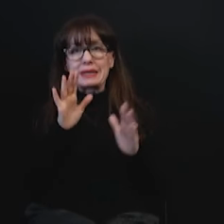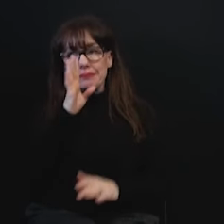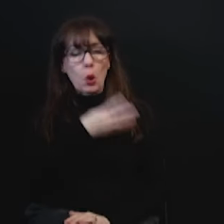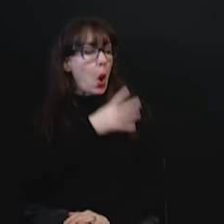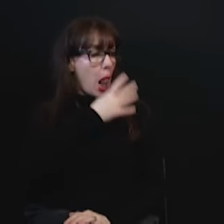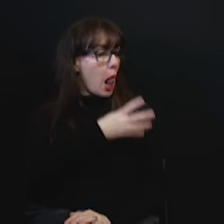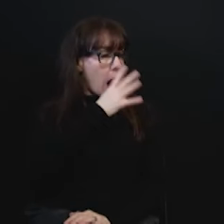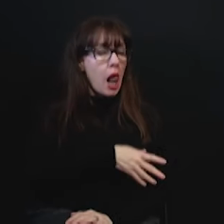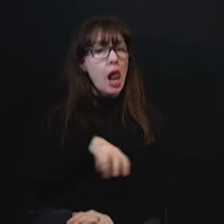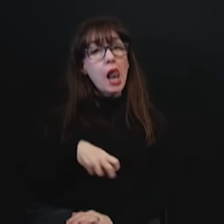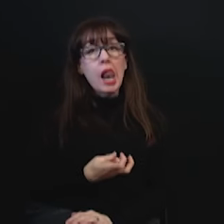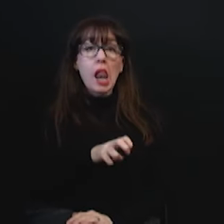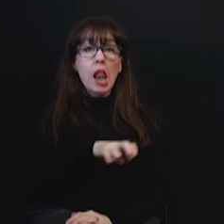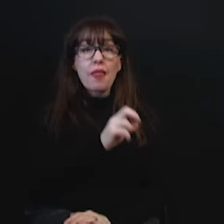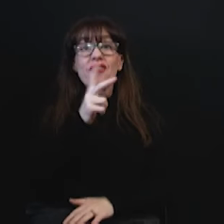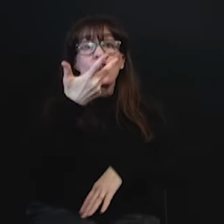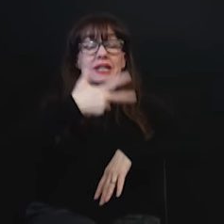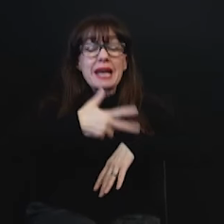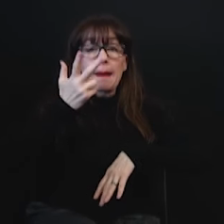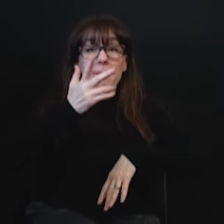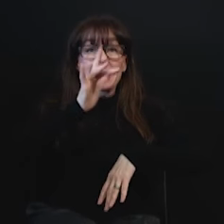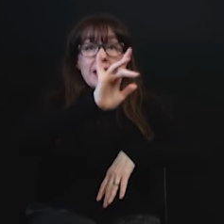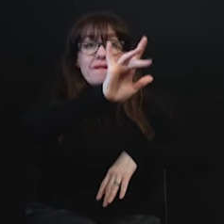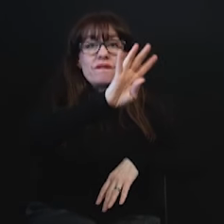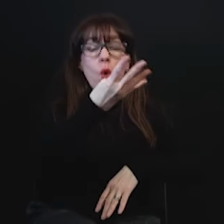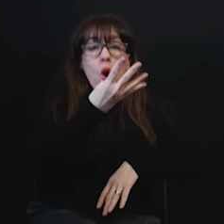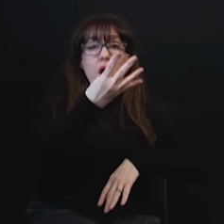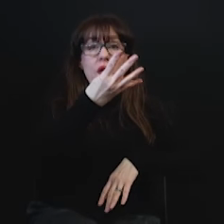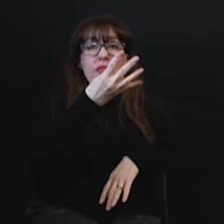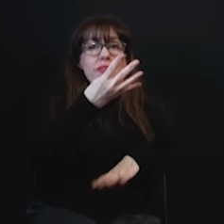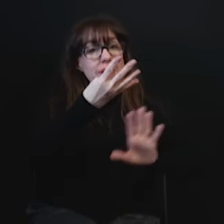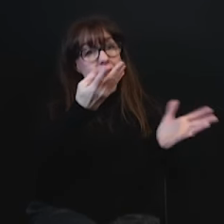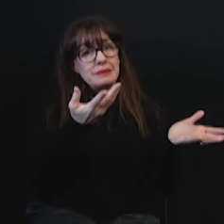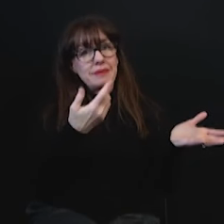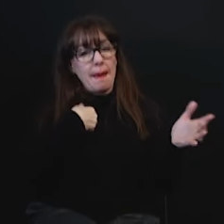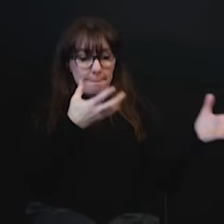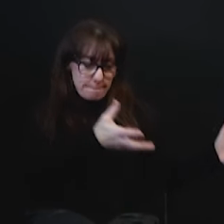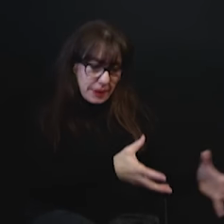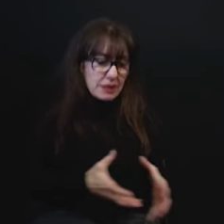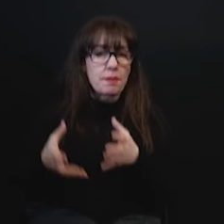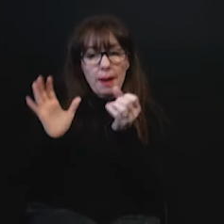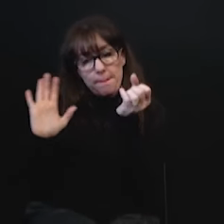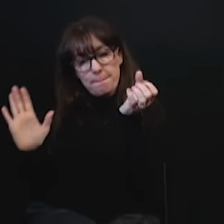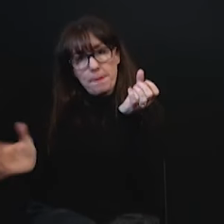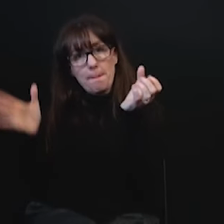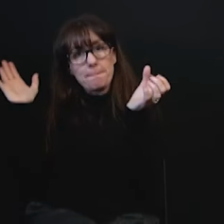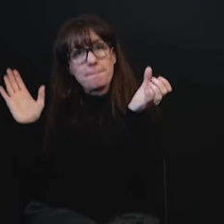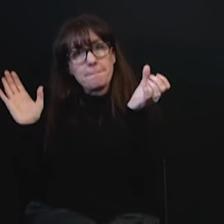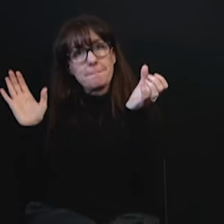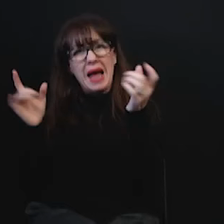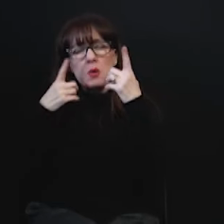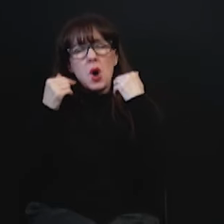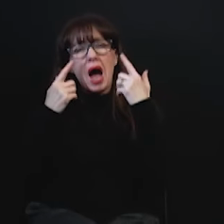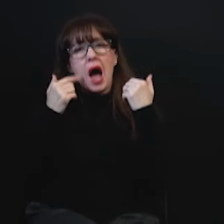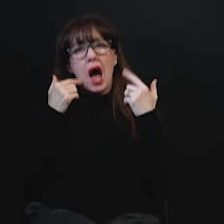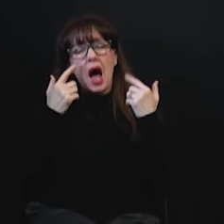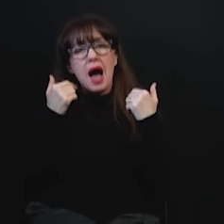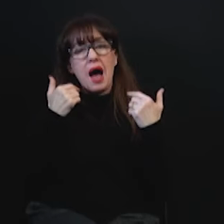so the third time he did it, the fourth time, I picked him up and I gave him a little swat on the bottom, and he started to